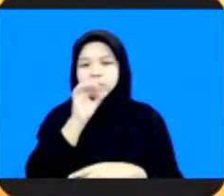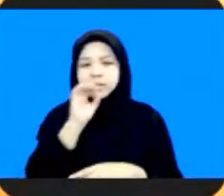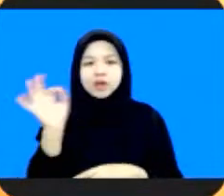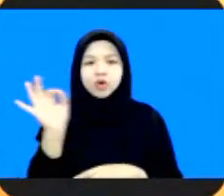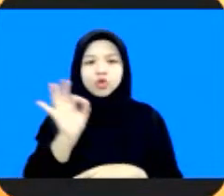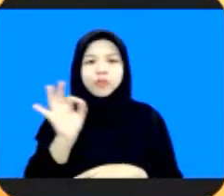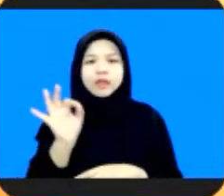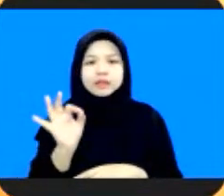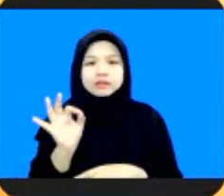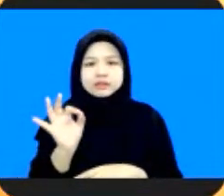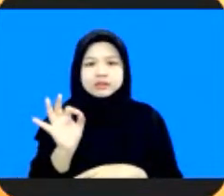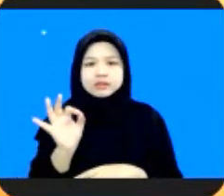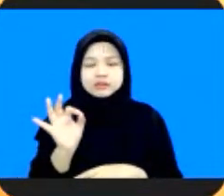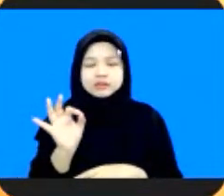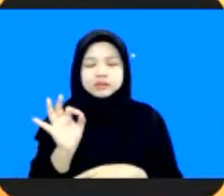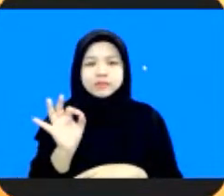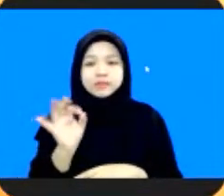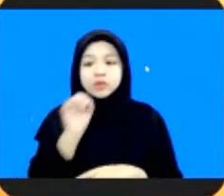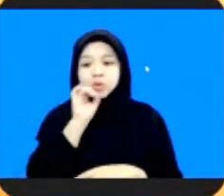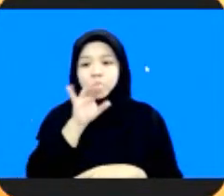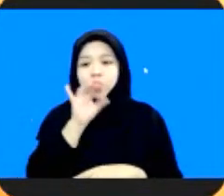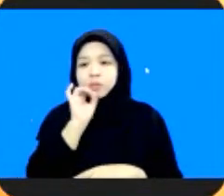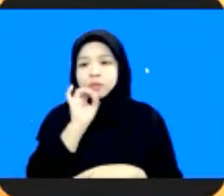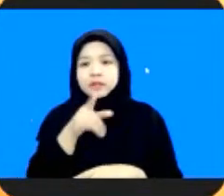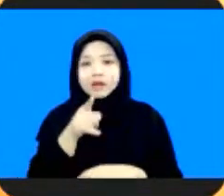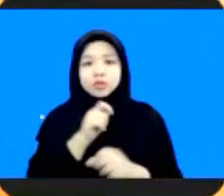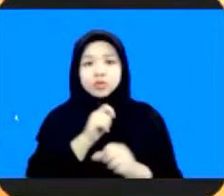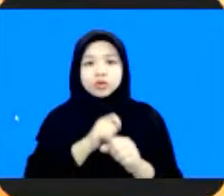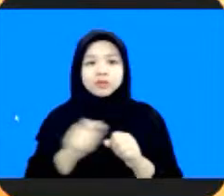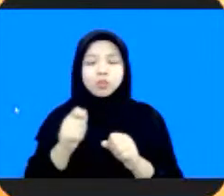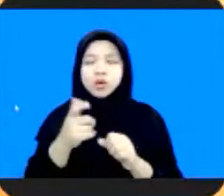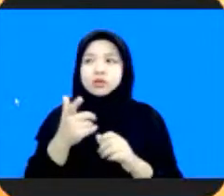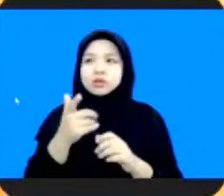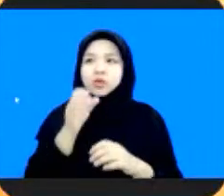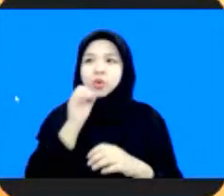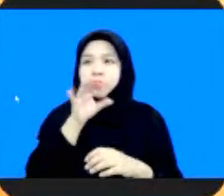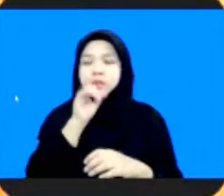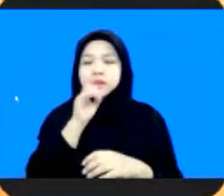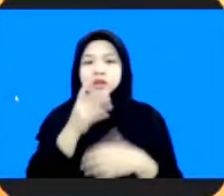supportive of a certain presidential candidate.